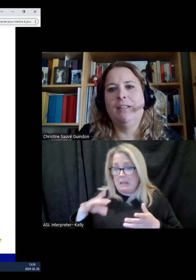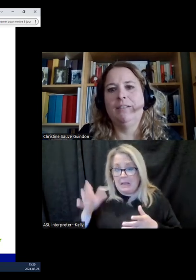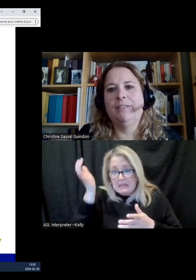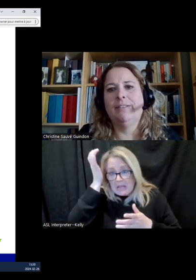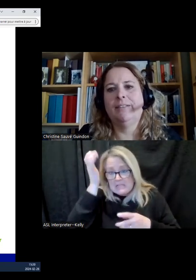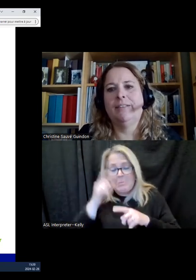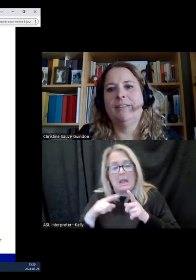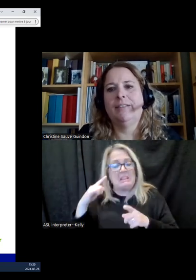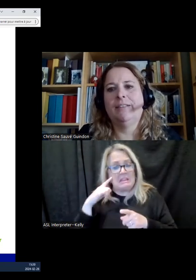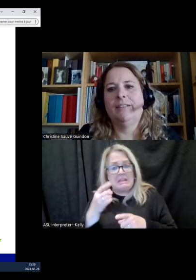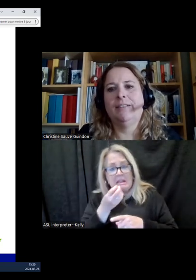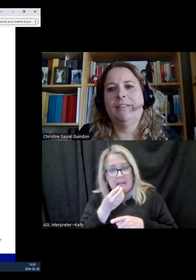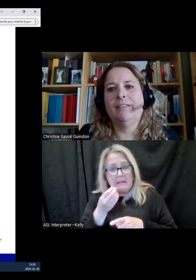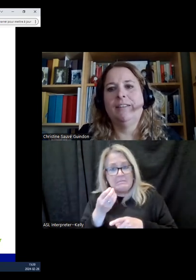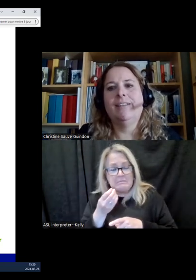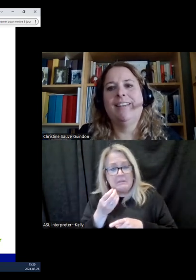he ate it.